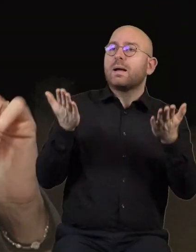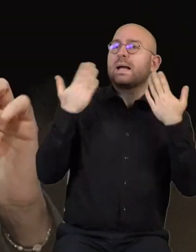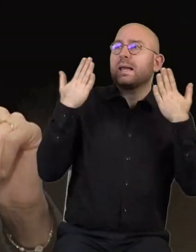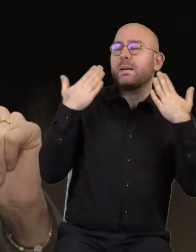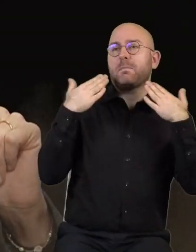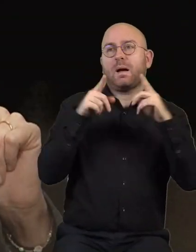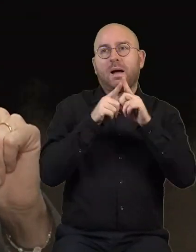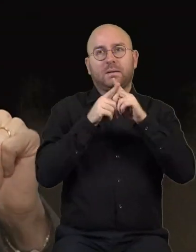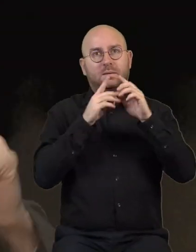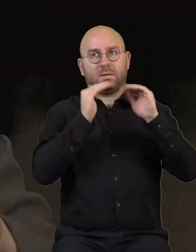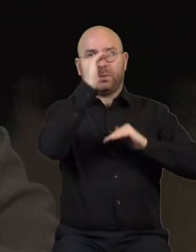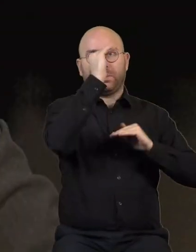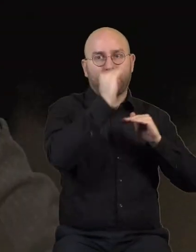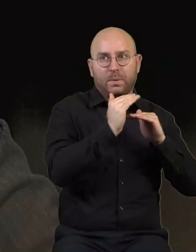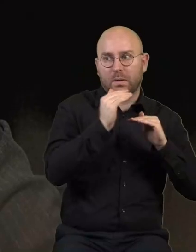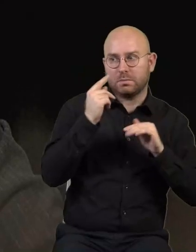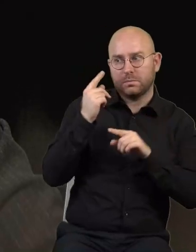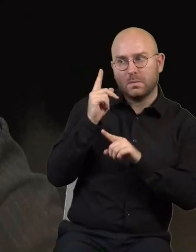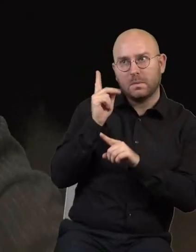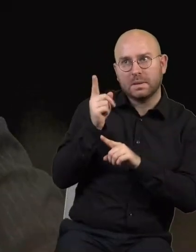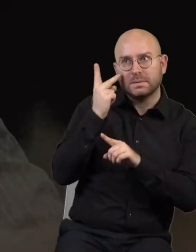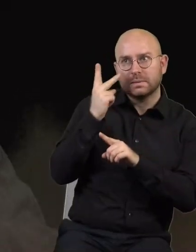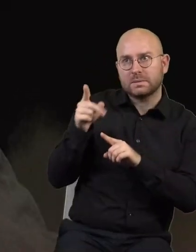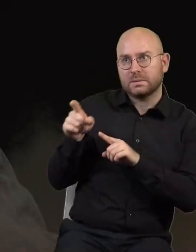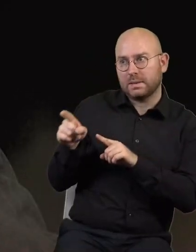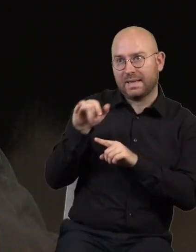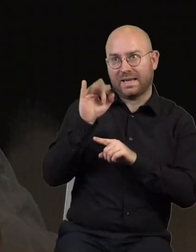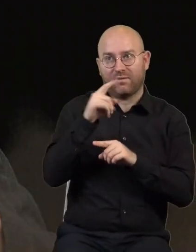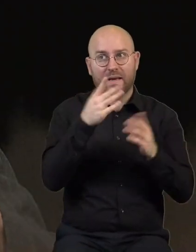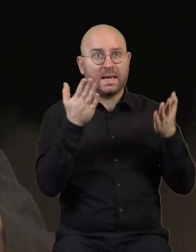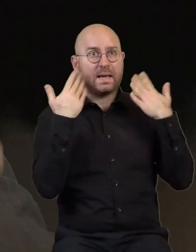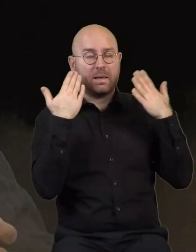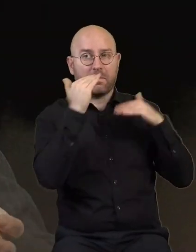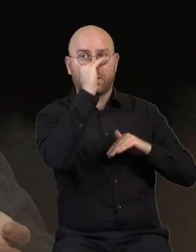this a maintenance investment? I mean, it is. So there,